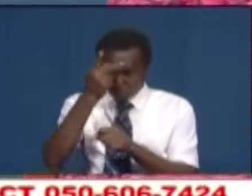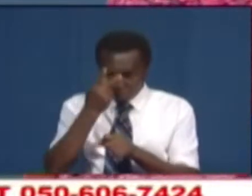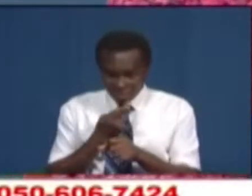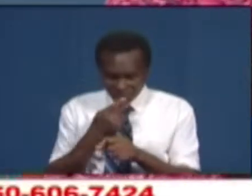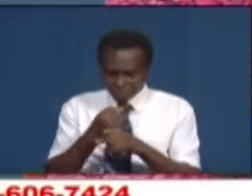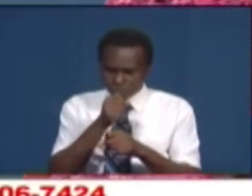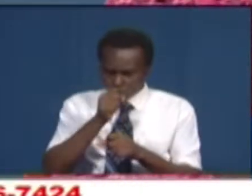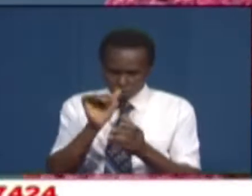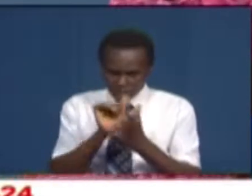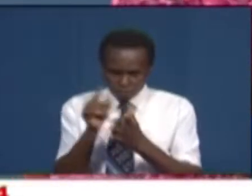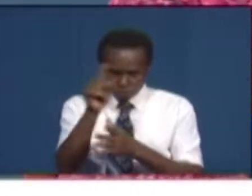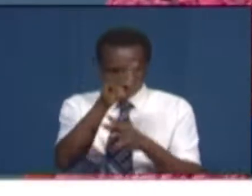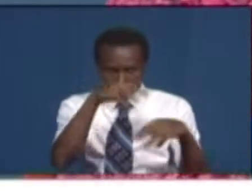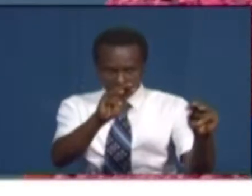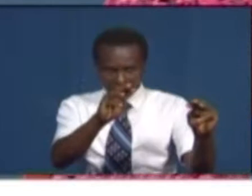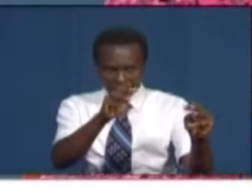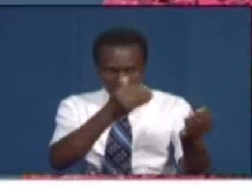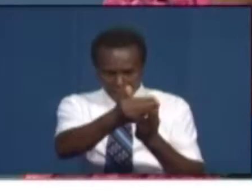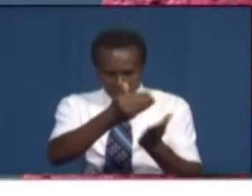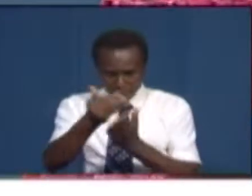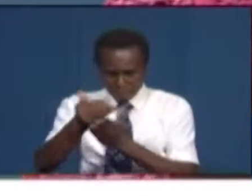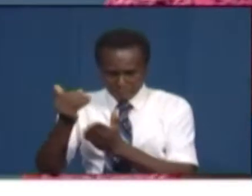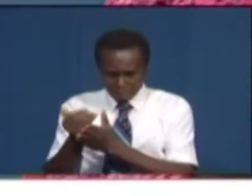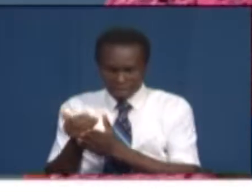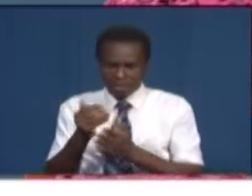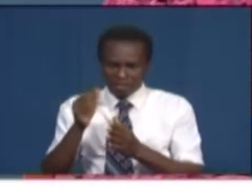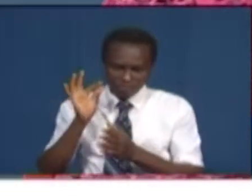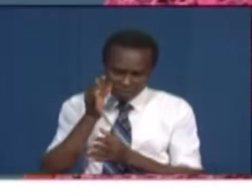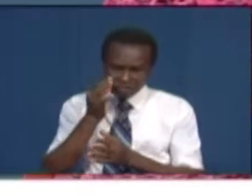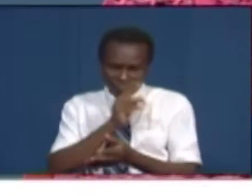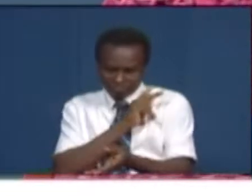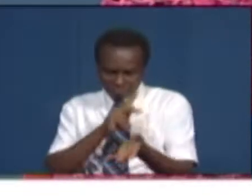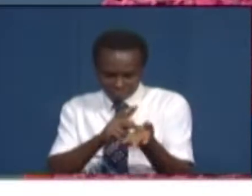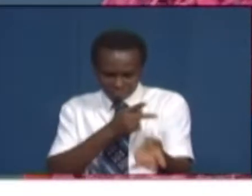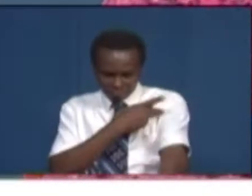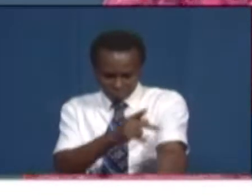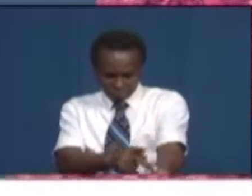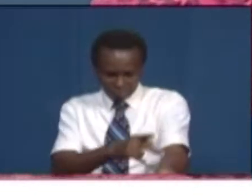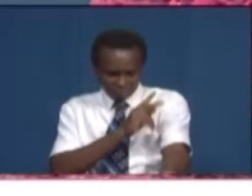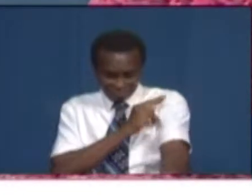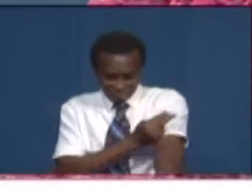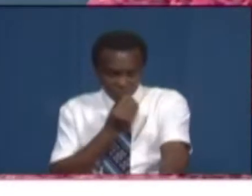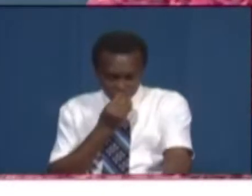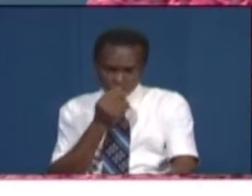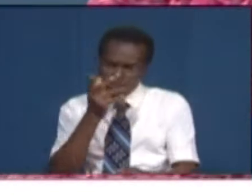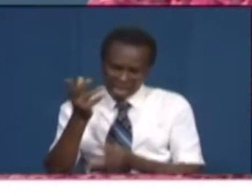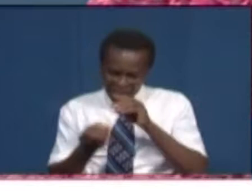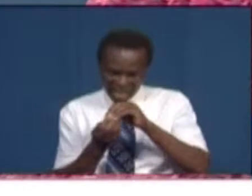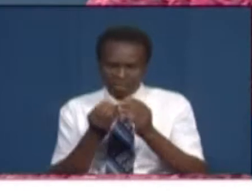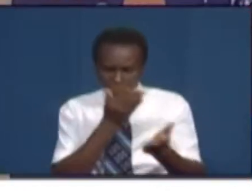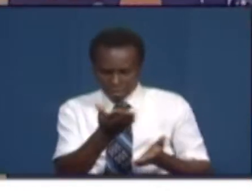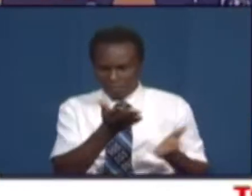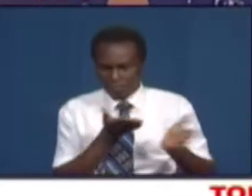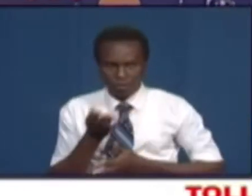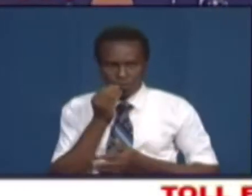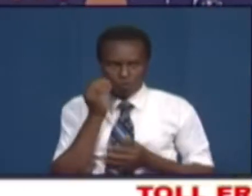the house, and then as time goes on, you talk to them to know the importance of what they are eating to their health. And the truth is that, you